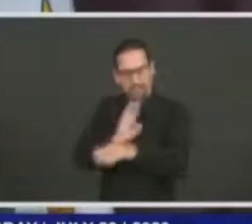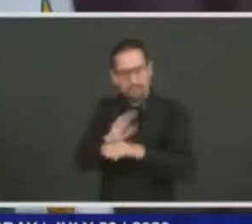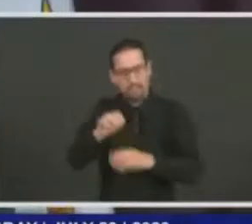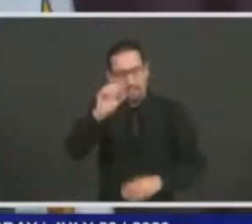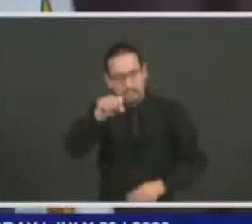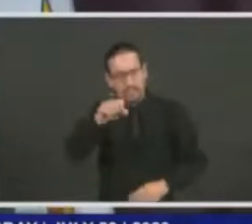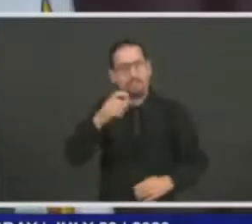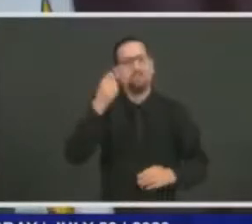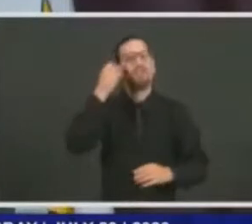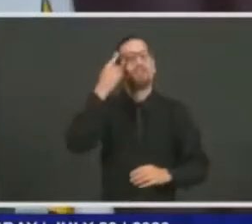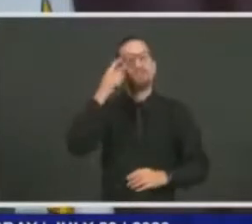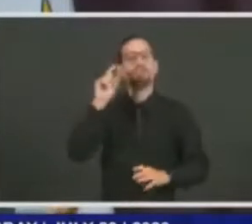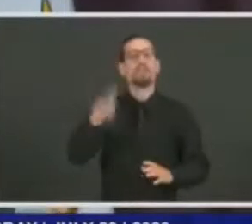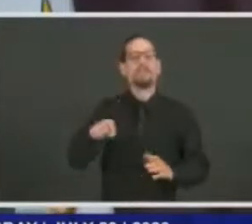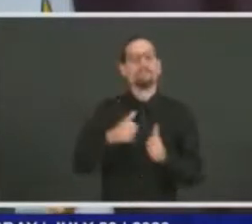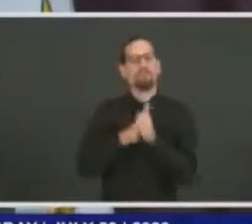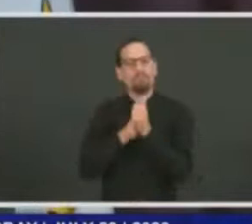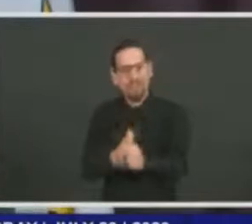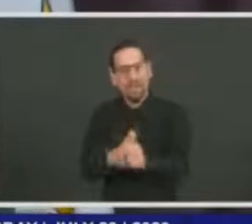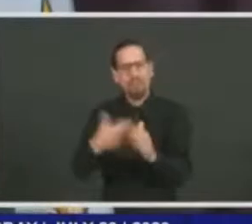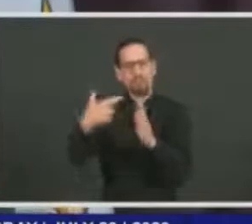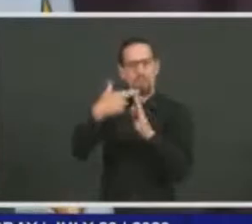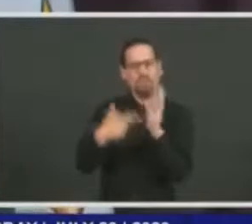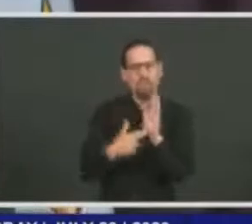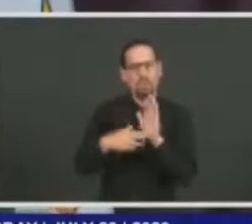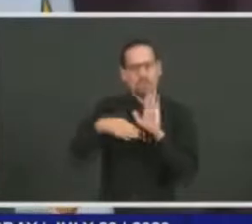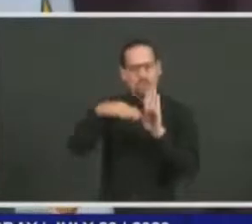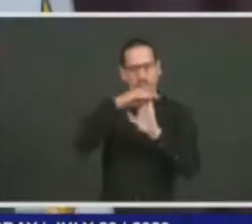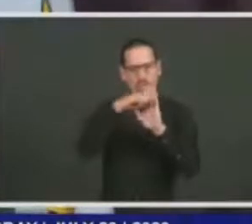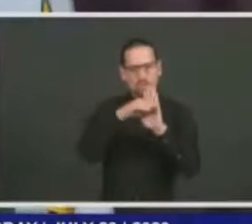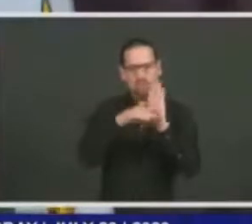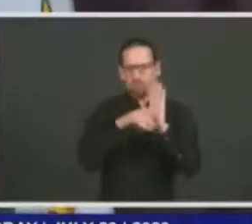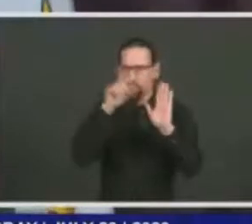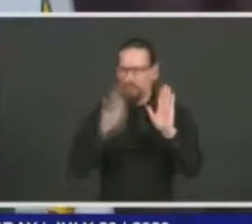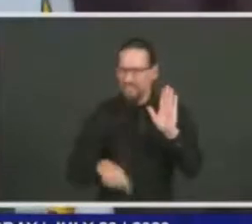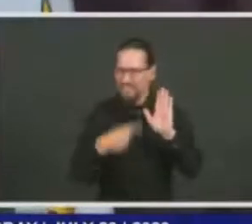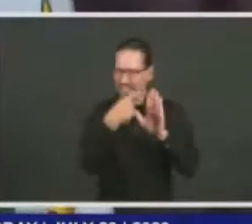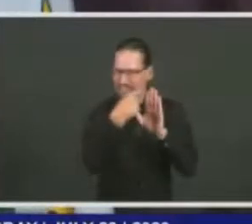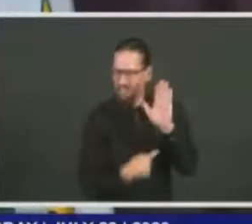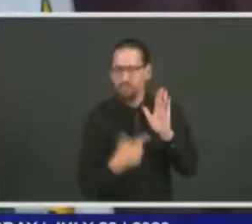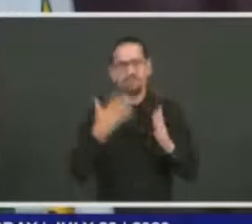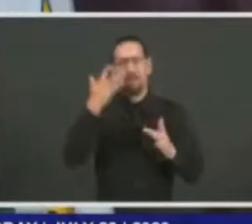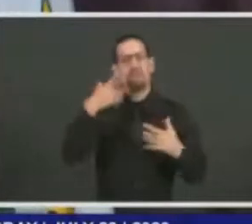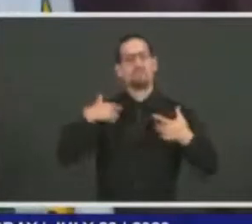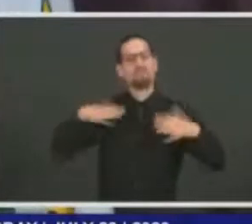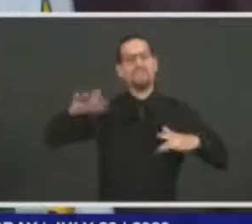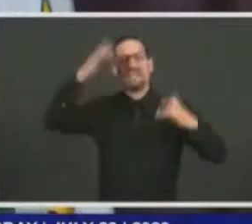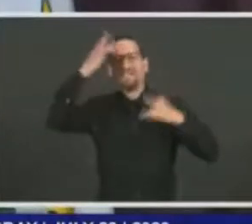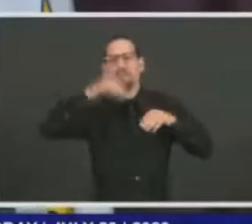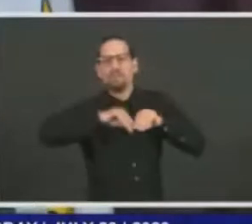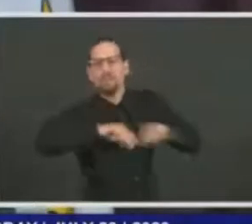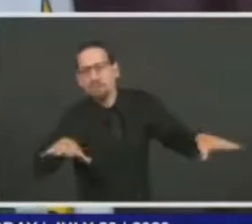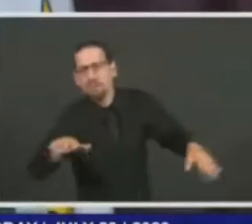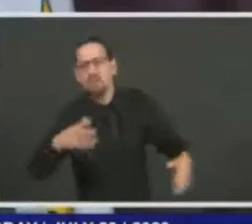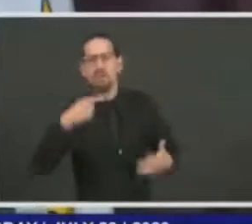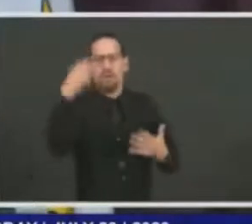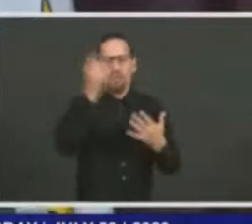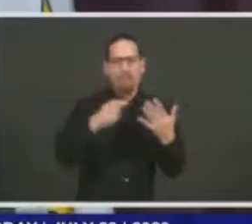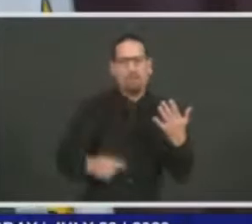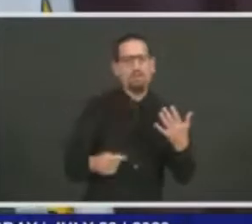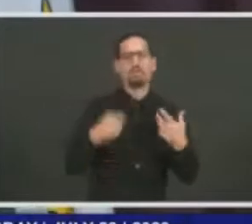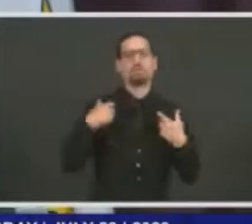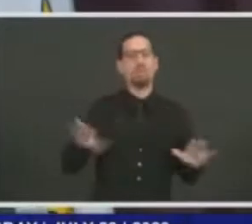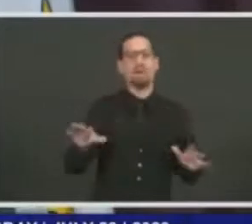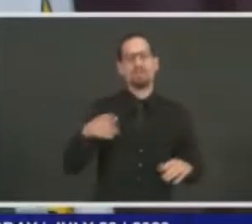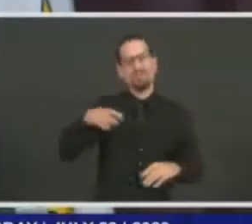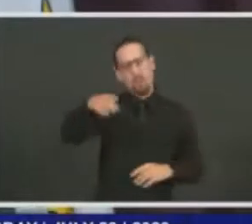And the excuse of, I haven't figured it out yet, is no longer going to be any good because we've been at it for over a month. The biggest